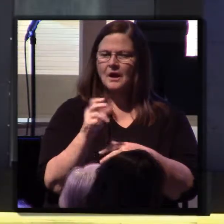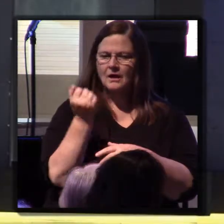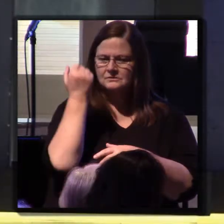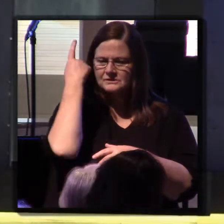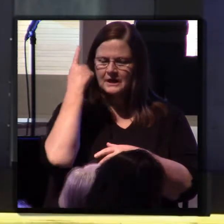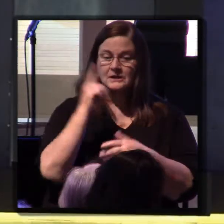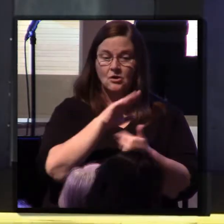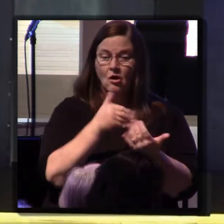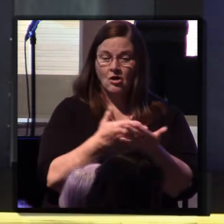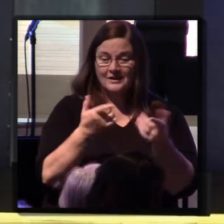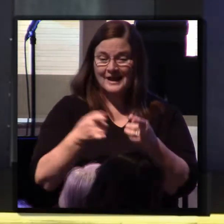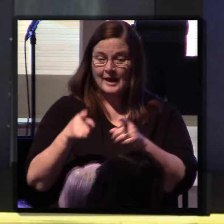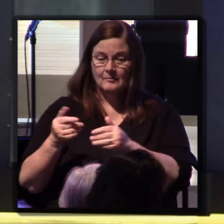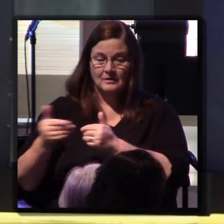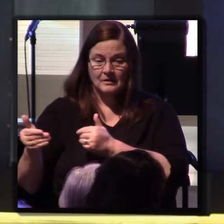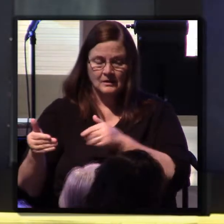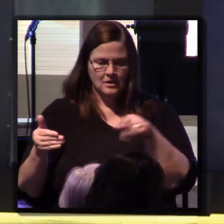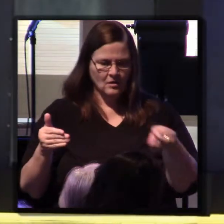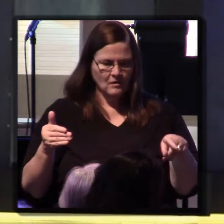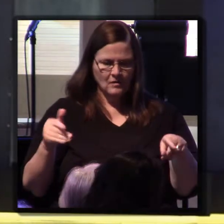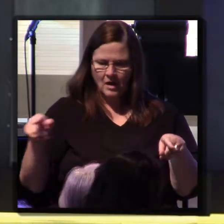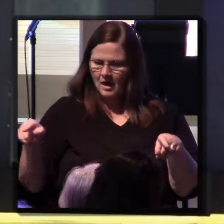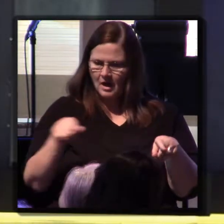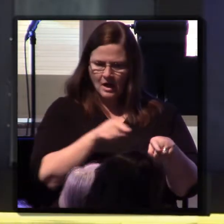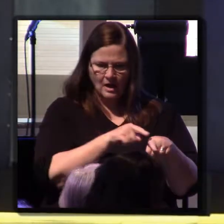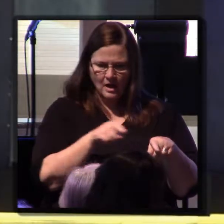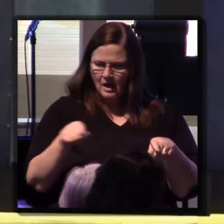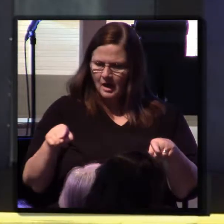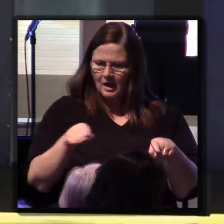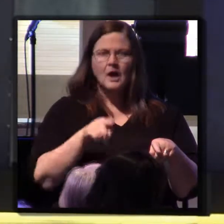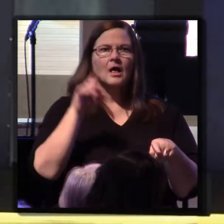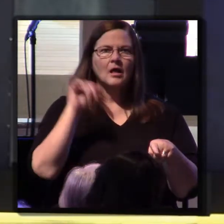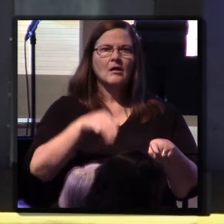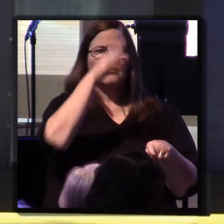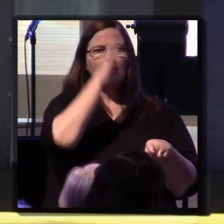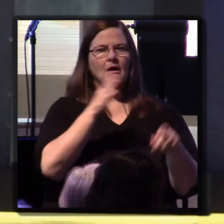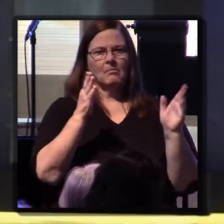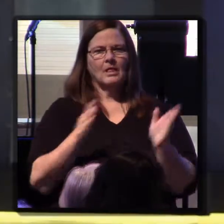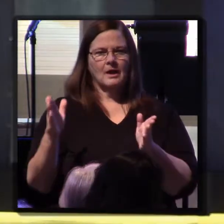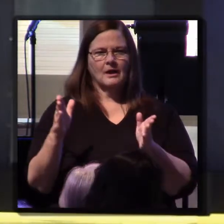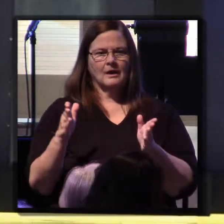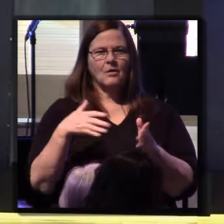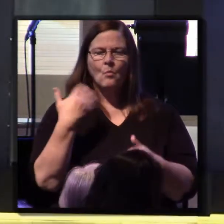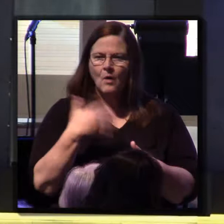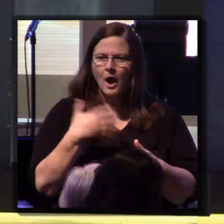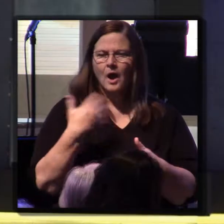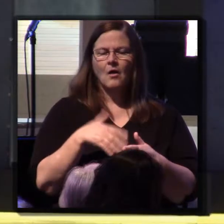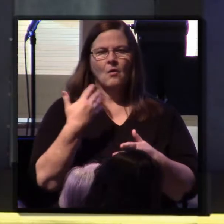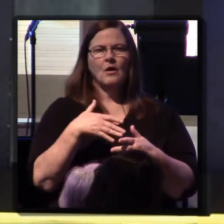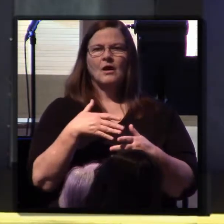Isaiah 52 and 53 in context and go, what? That was